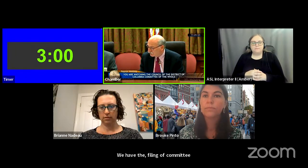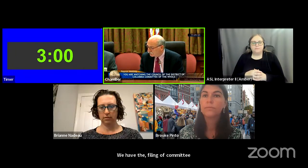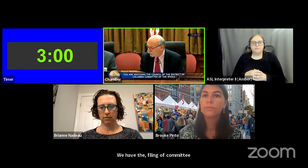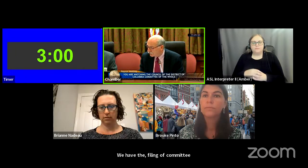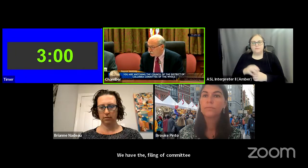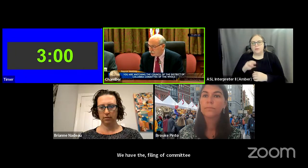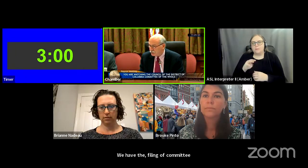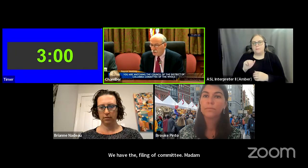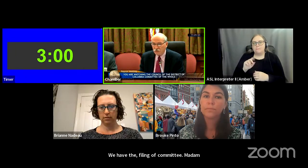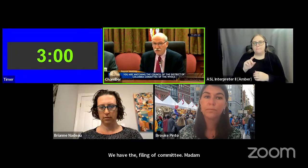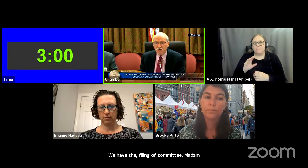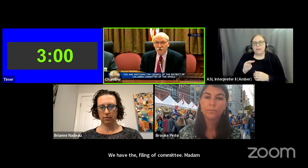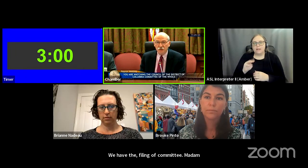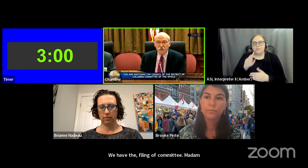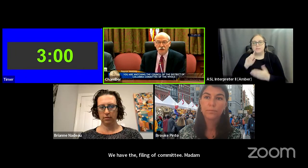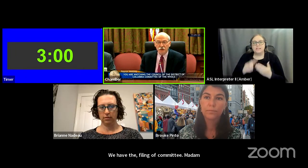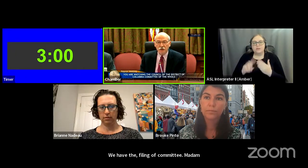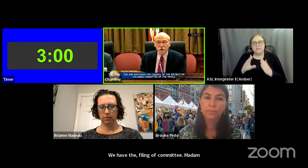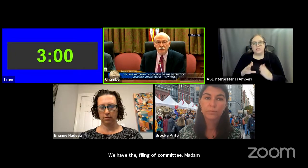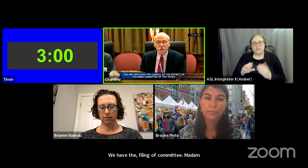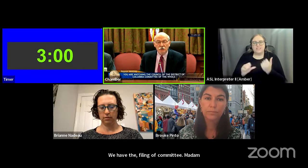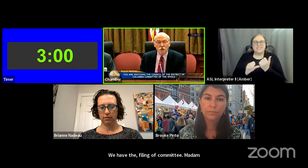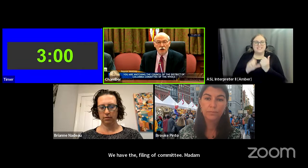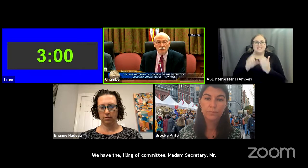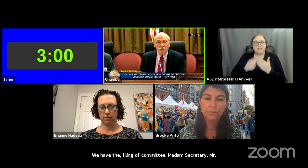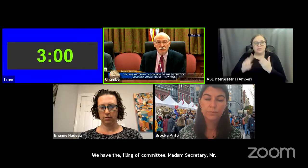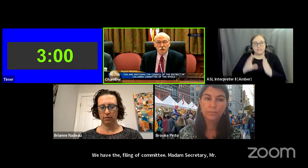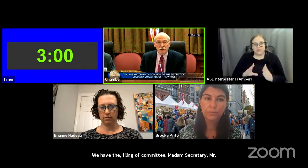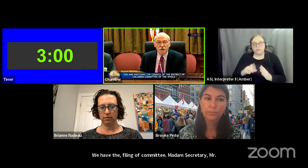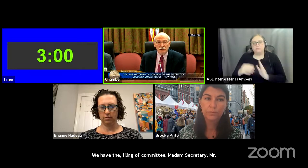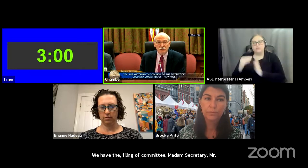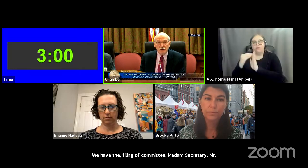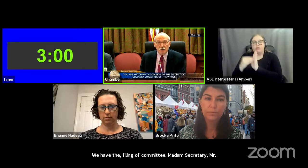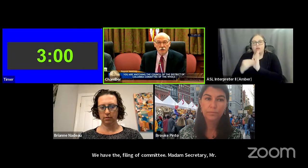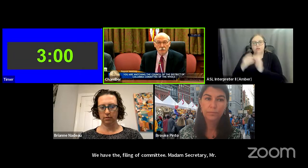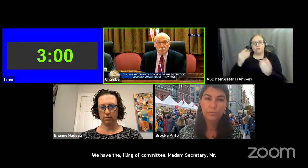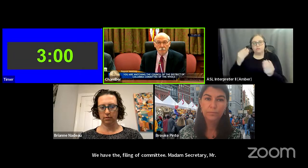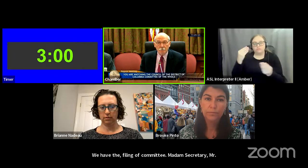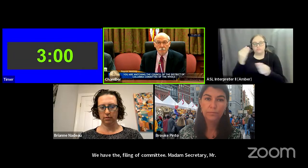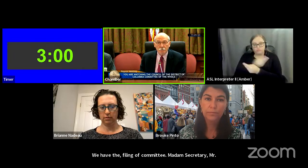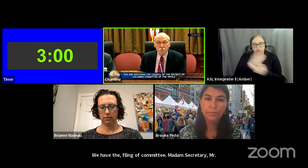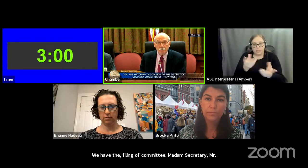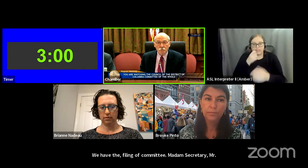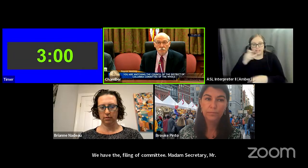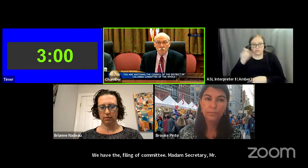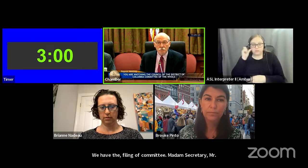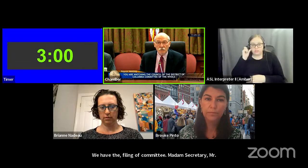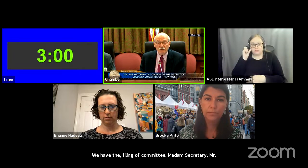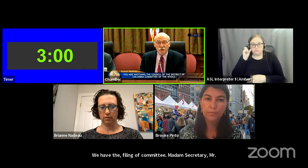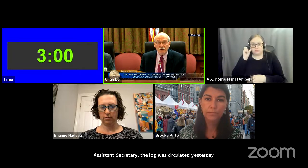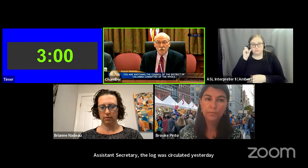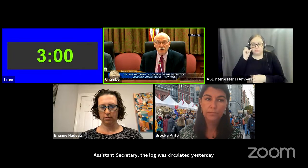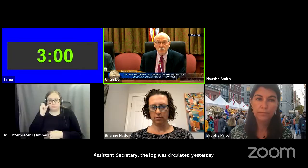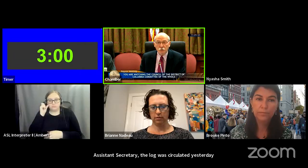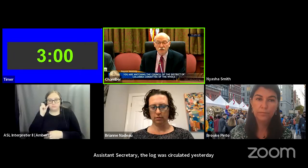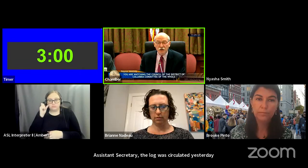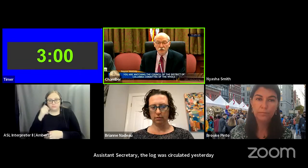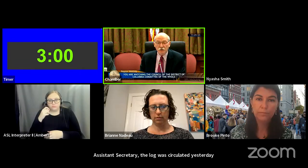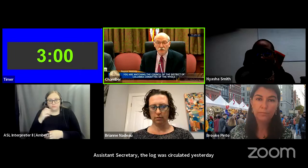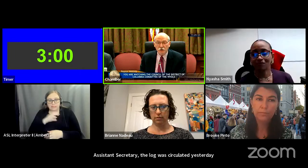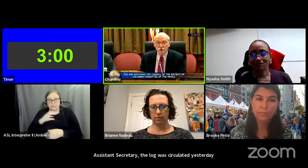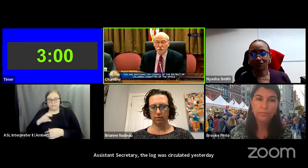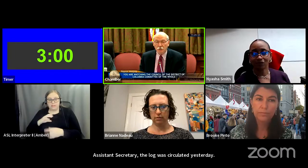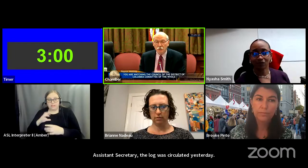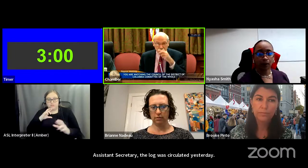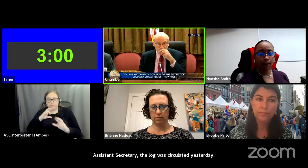Madam Secretary, Mr. Assistant Secretary, the log was circulated yesterday for the committee reports. I